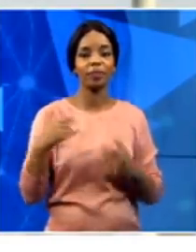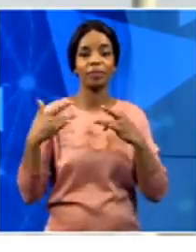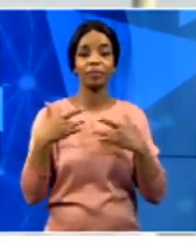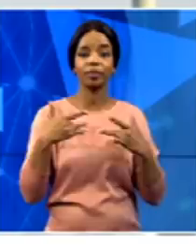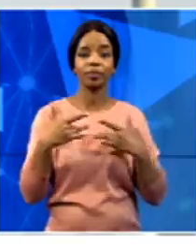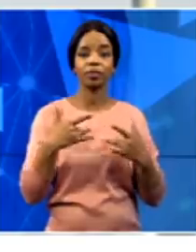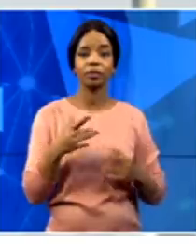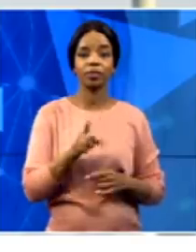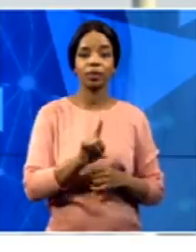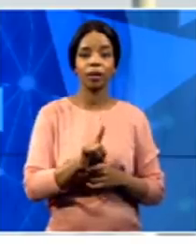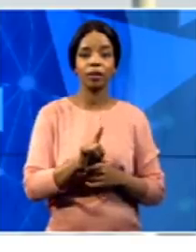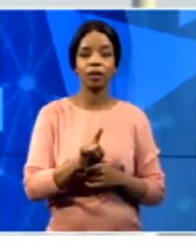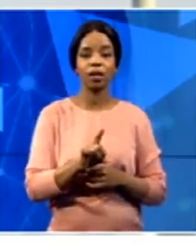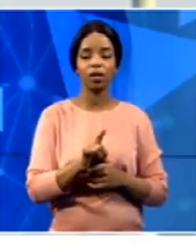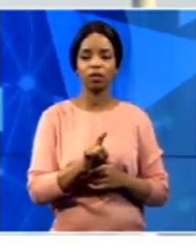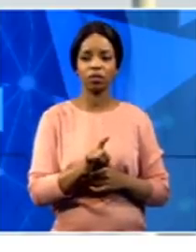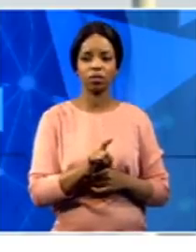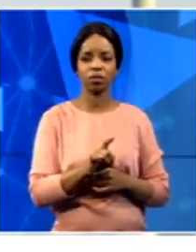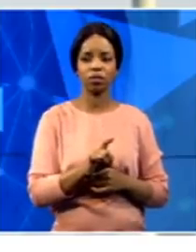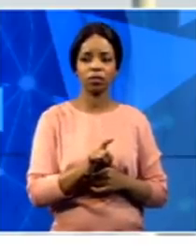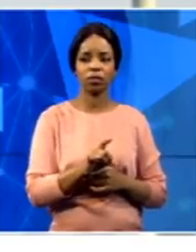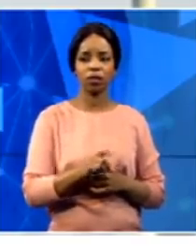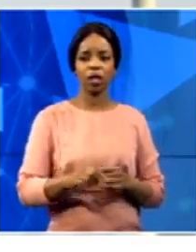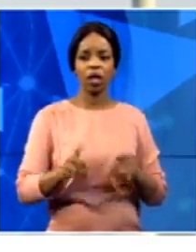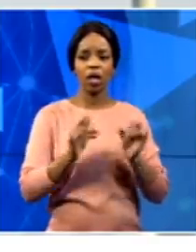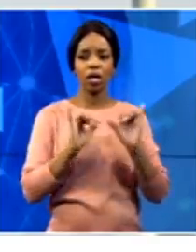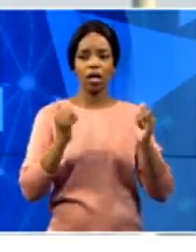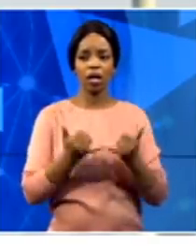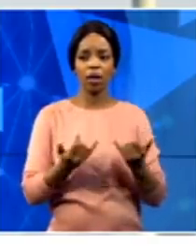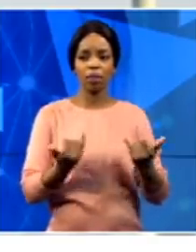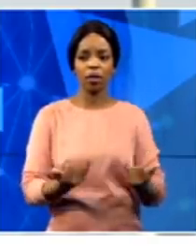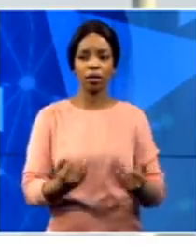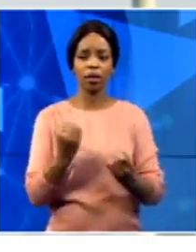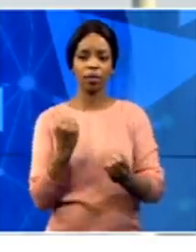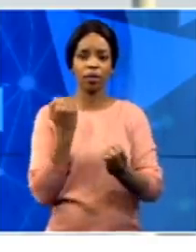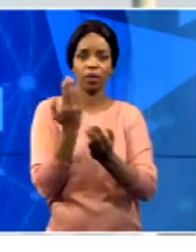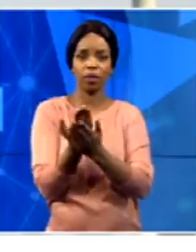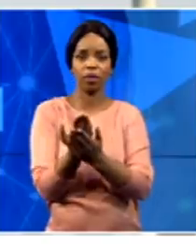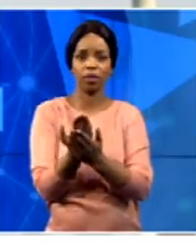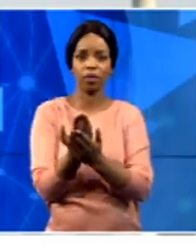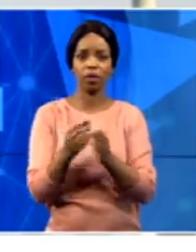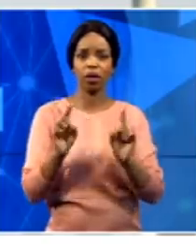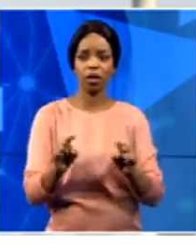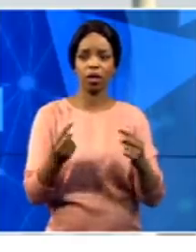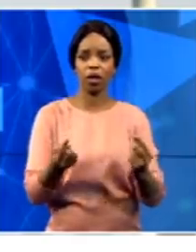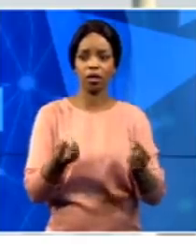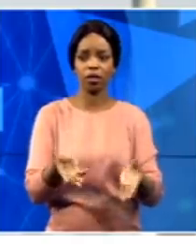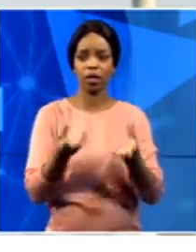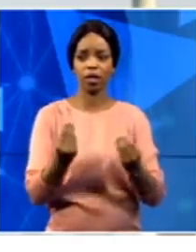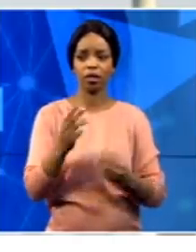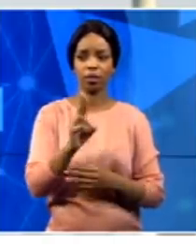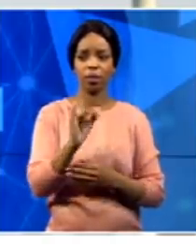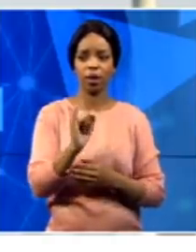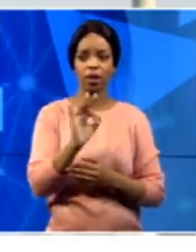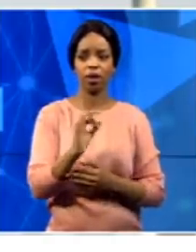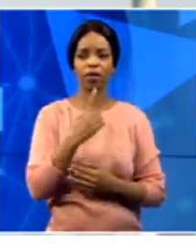they promised us, they say that we can't, as a matter, we can't get we can't get paid, so we don't know what can apply